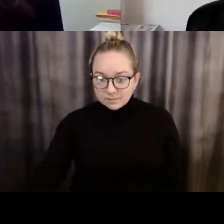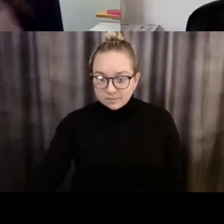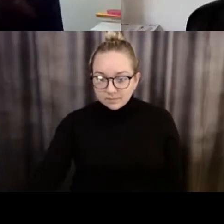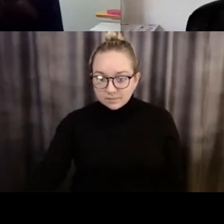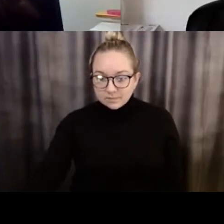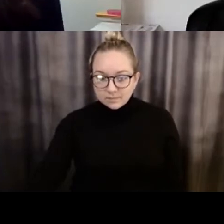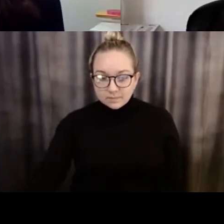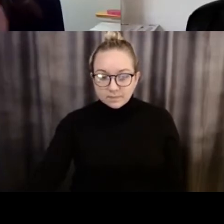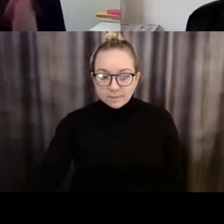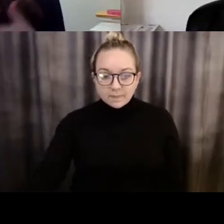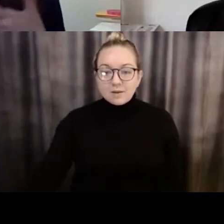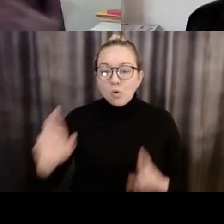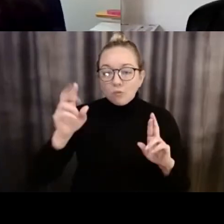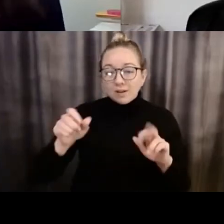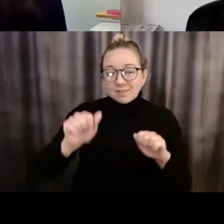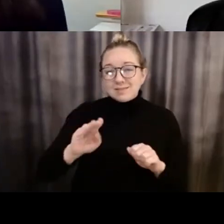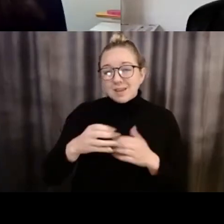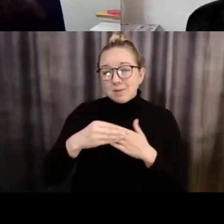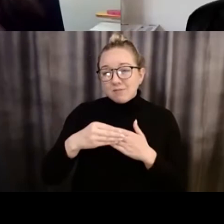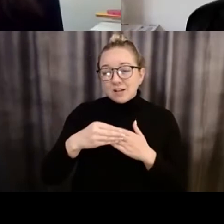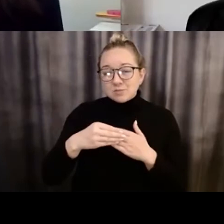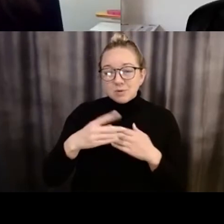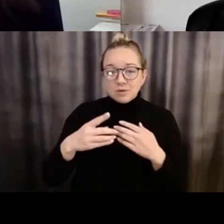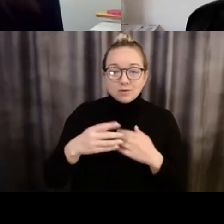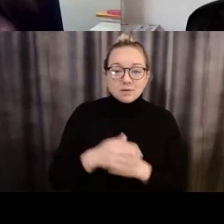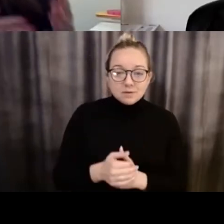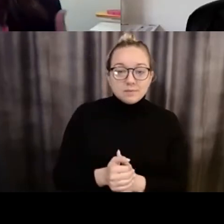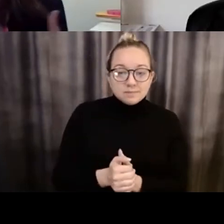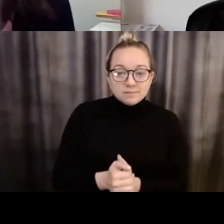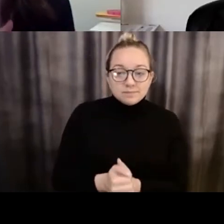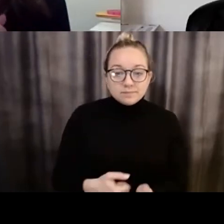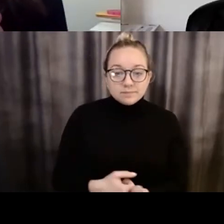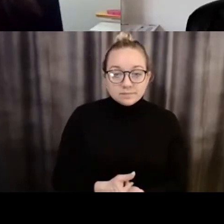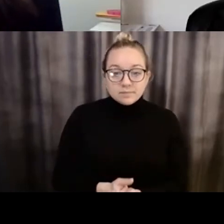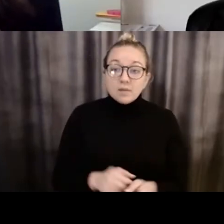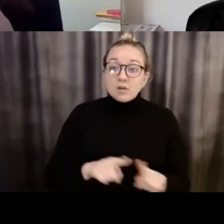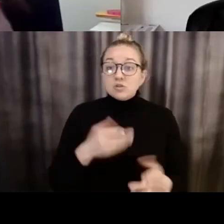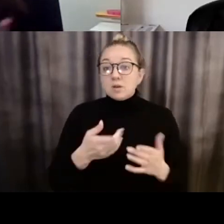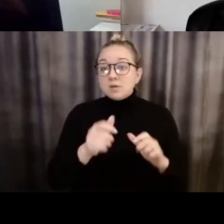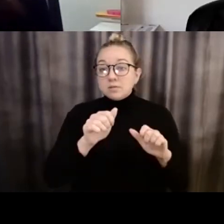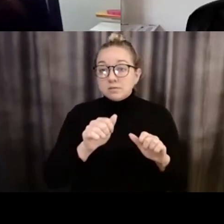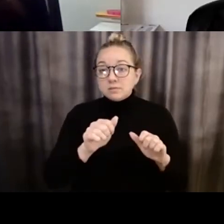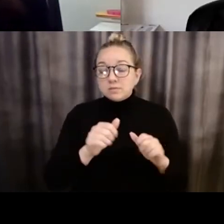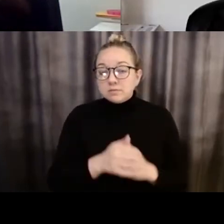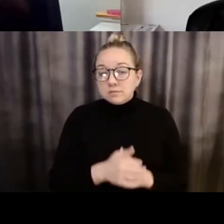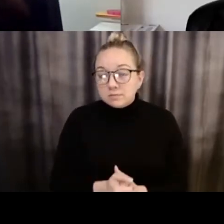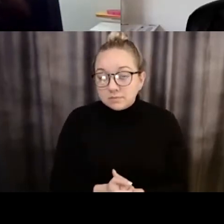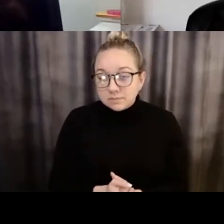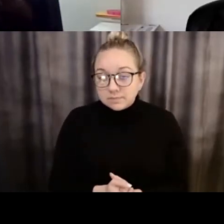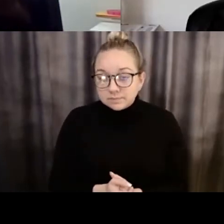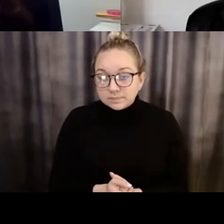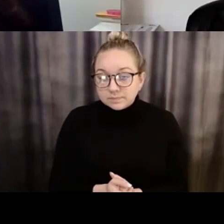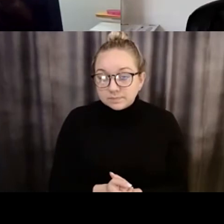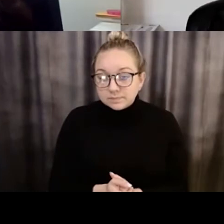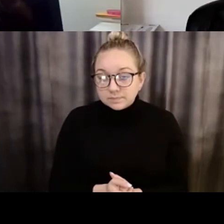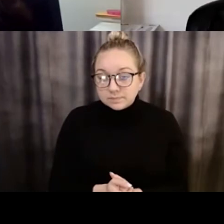times, like Jean was saying, talk to somebody, right? Whether it is a therapist or a lot of times your HR department will